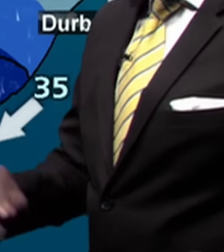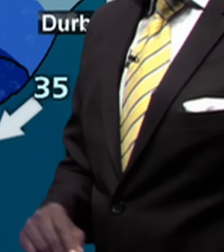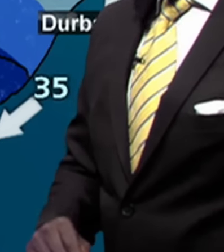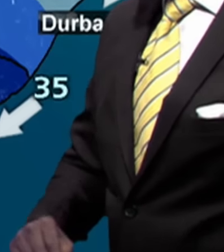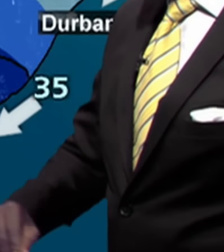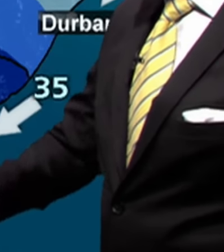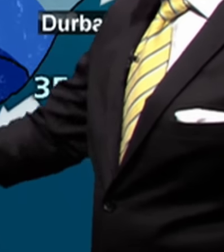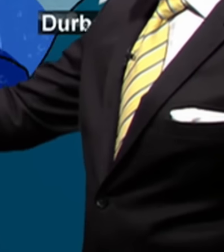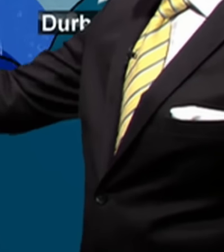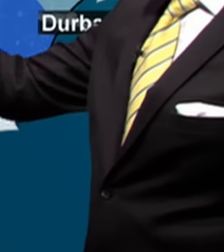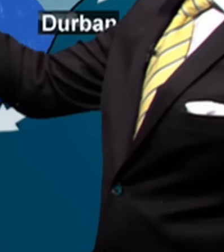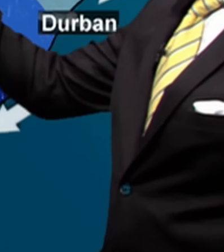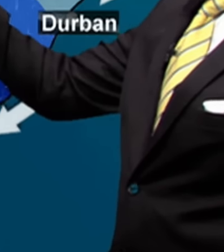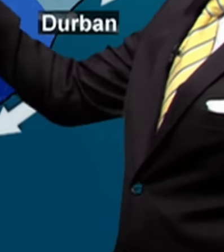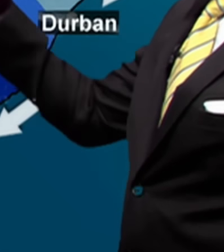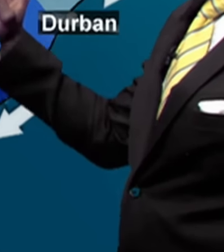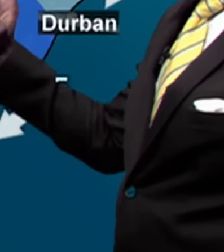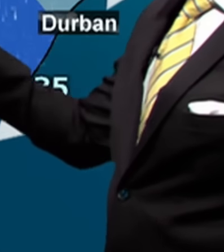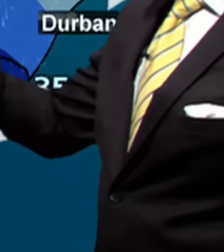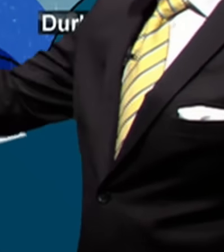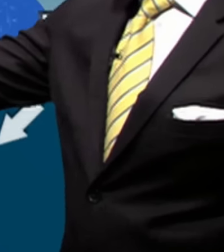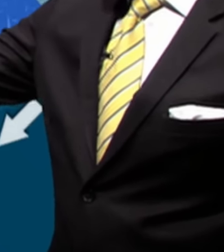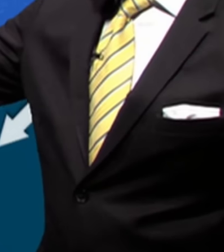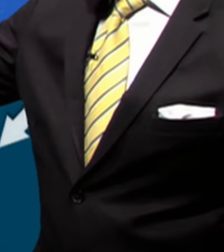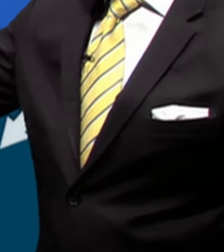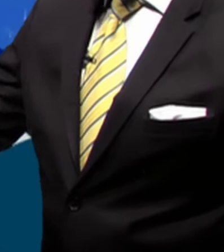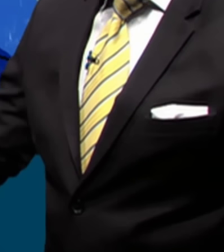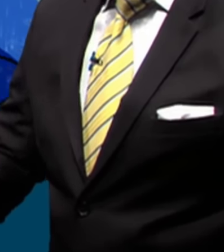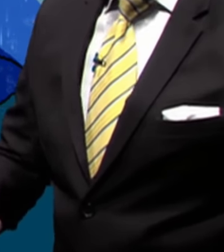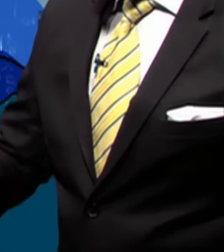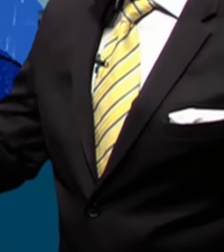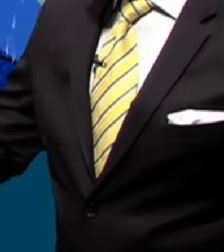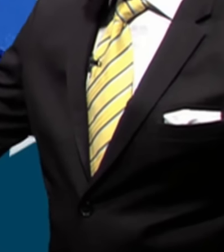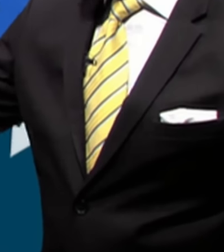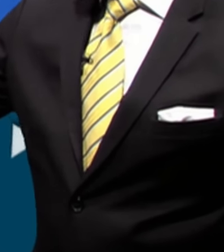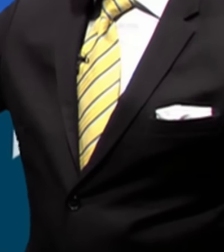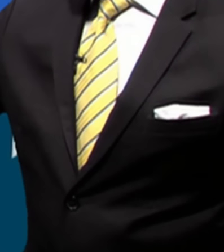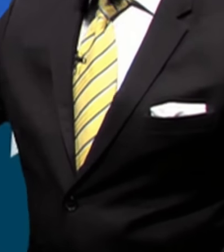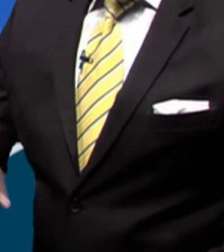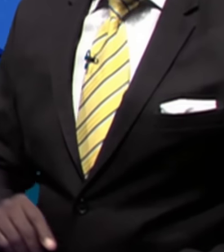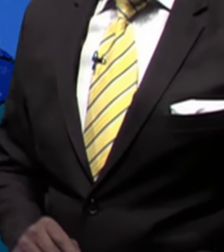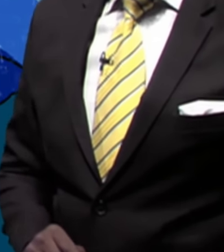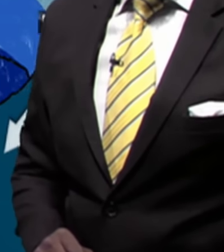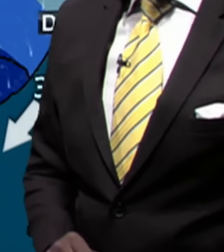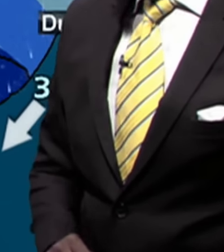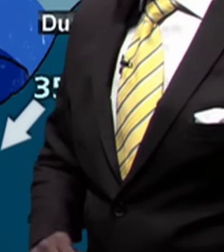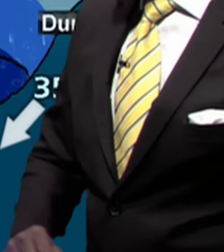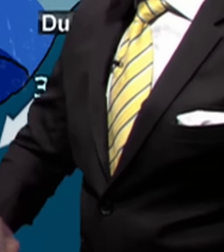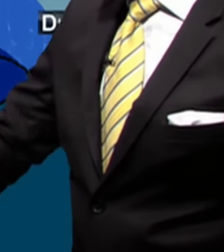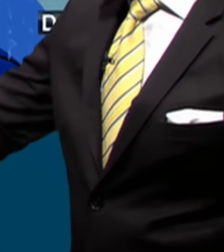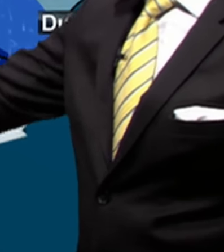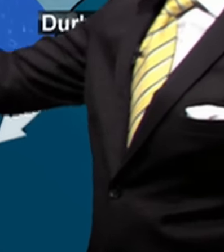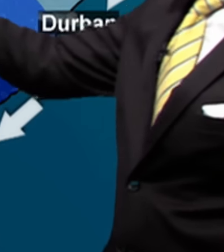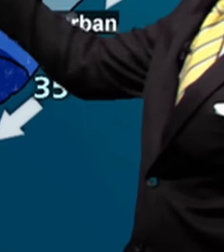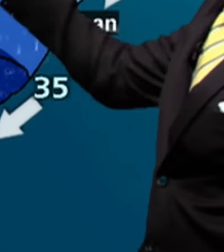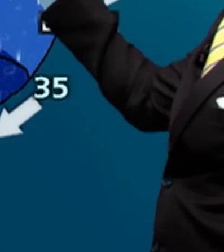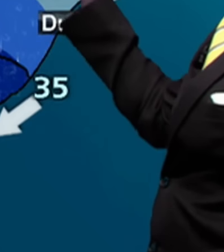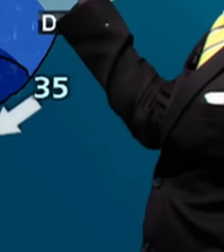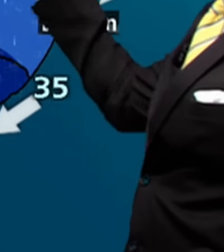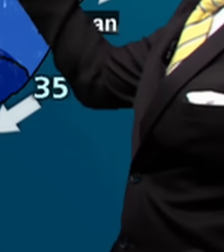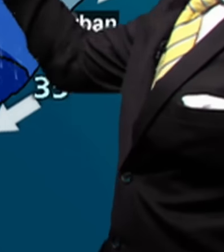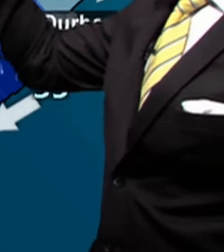kgethileng ka ro fresh start empa o shebile hona ka mafikeng o tla jala hona ka haro apintone ditule tse kgethileng hona ka ro kapa le boetlo le pula fela tse hlakileng o shebile